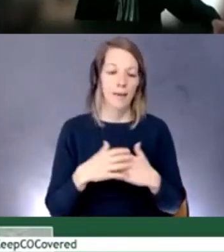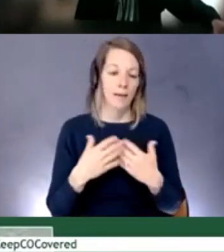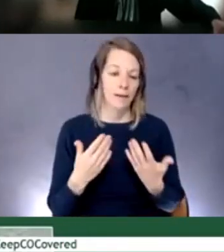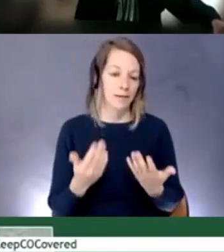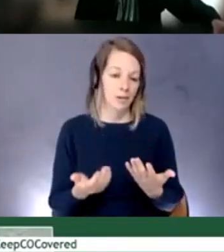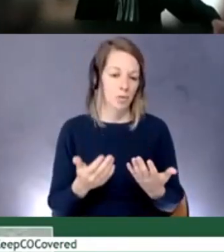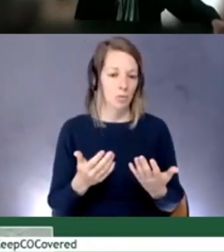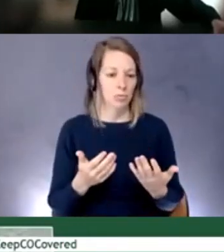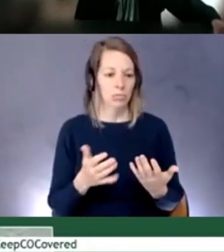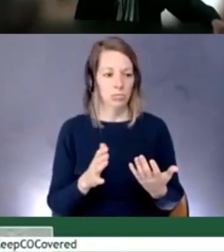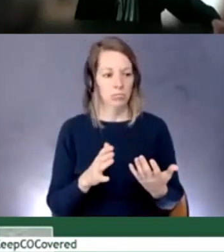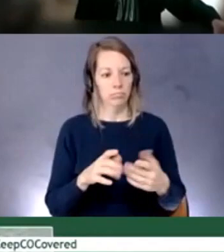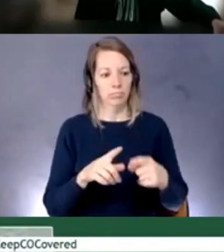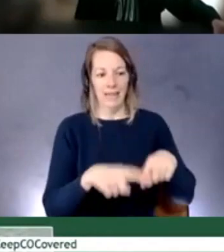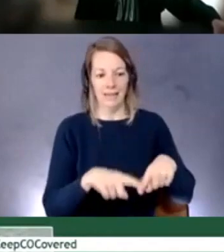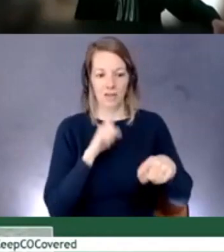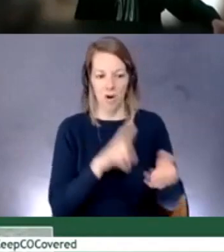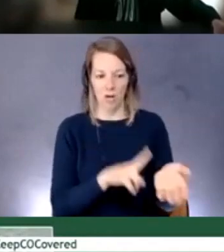may change.